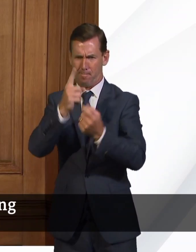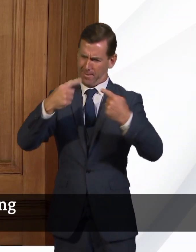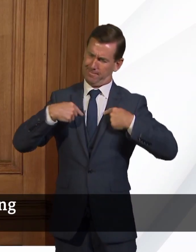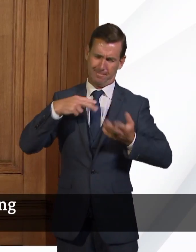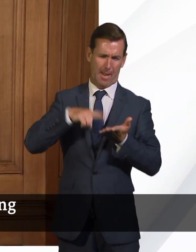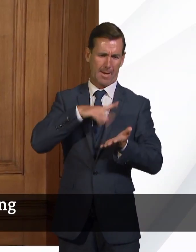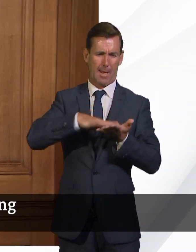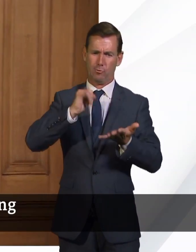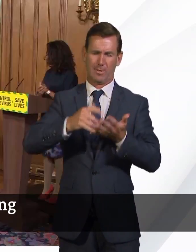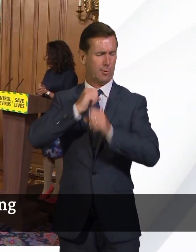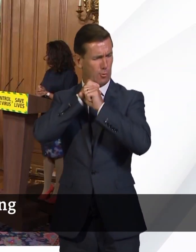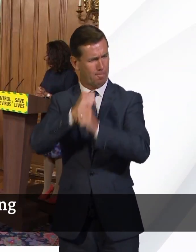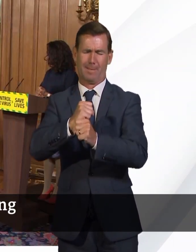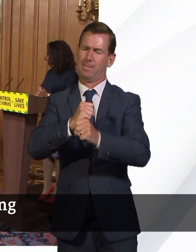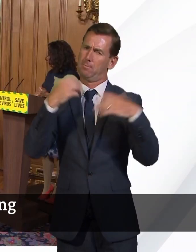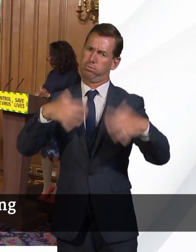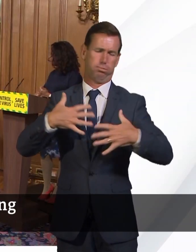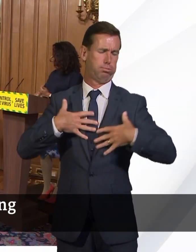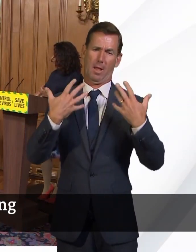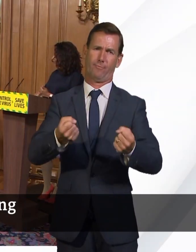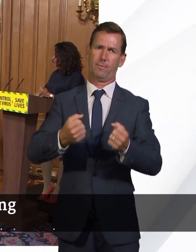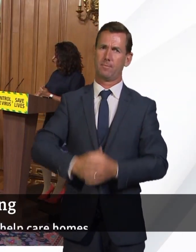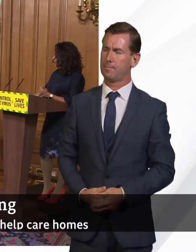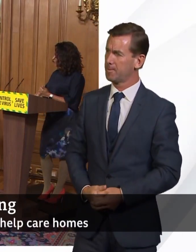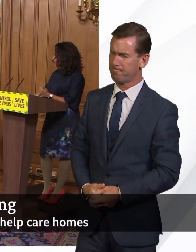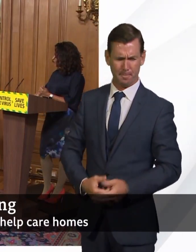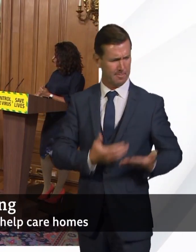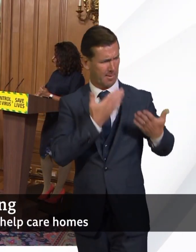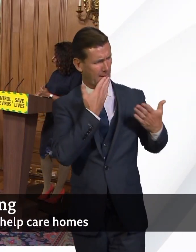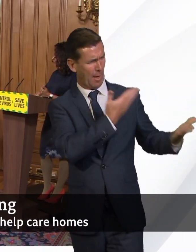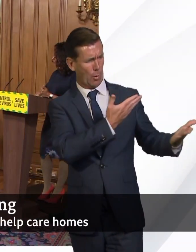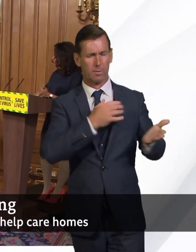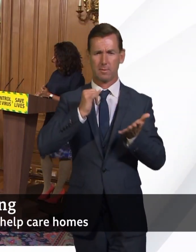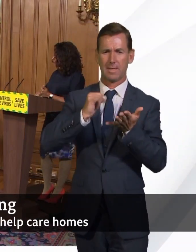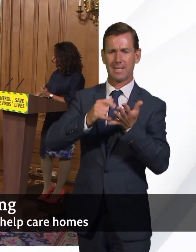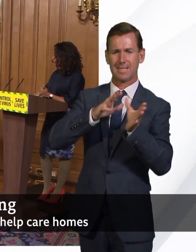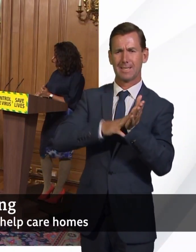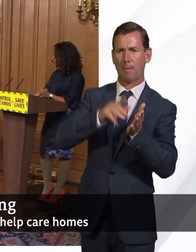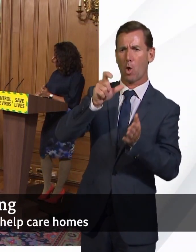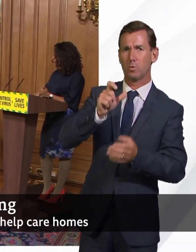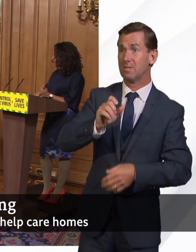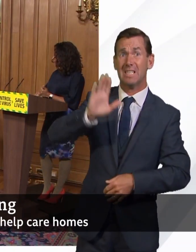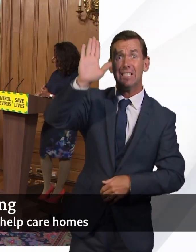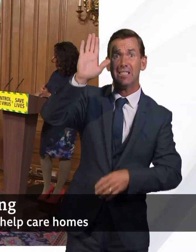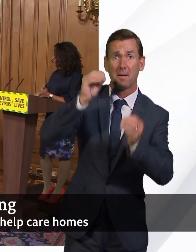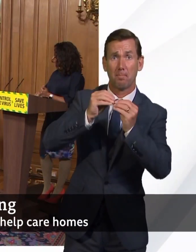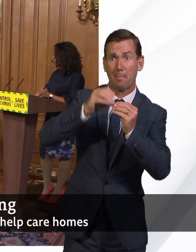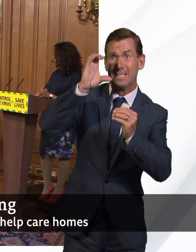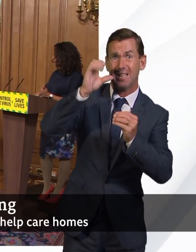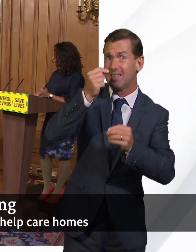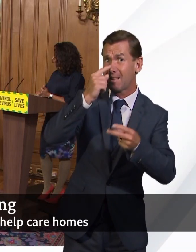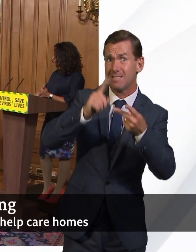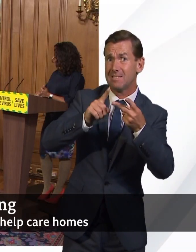doing. Thanks very much. Sam Coates from Sky. Could I just do a follow-up, please? Sure, yes. Yeah, if I